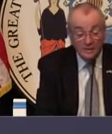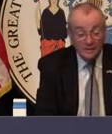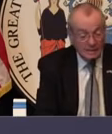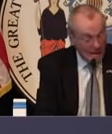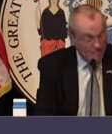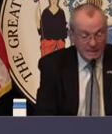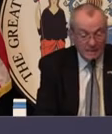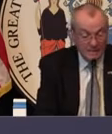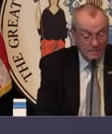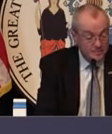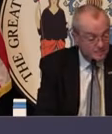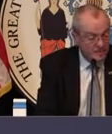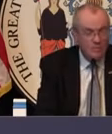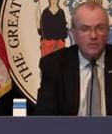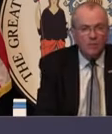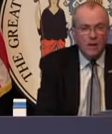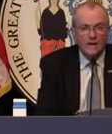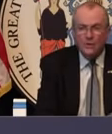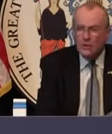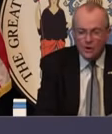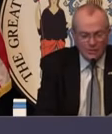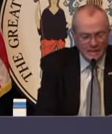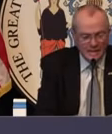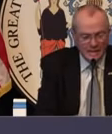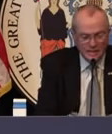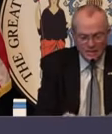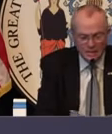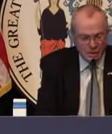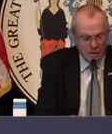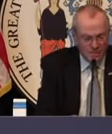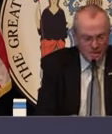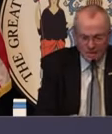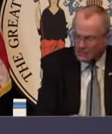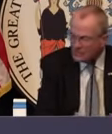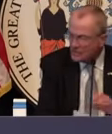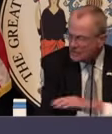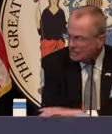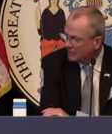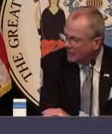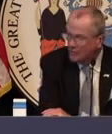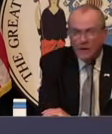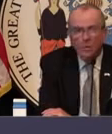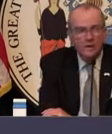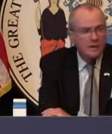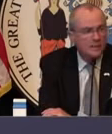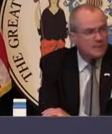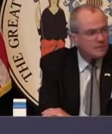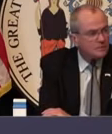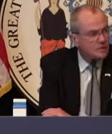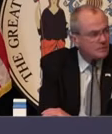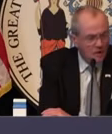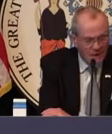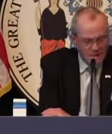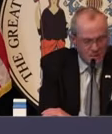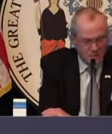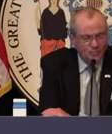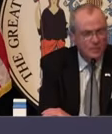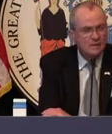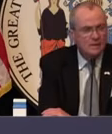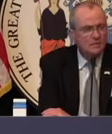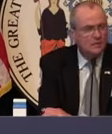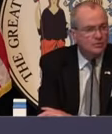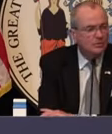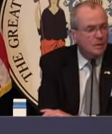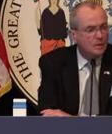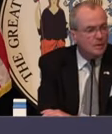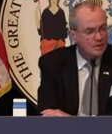recovery and beyond. Before I go to the overnight data, just a couple of conversations that I wanted to update folks on. I spoke with